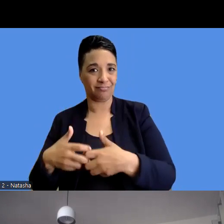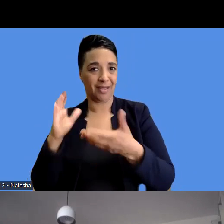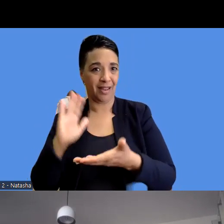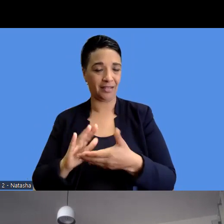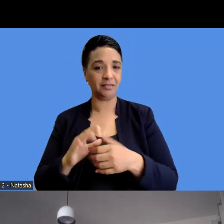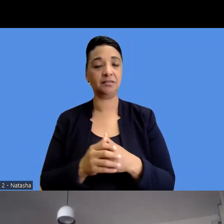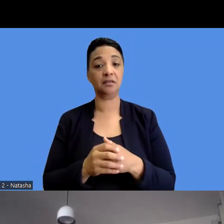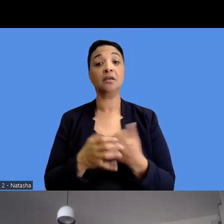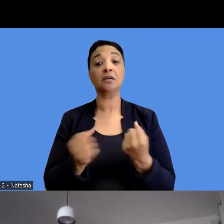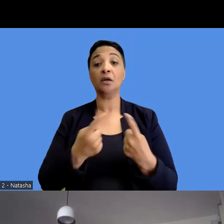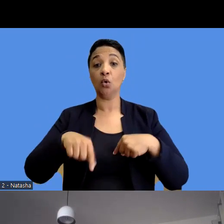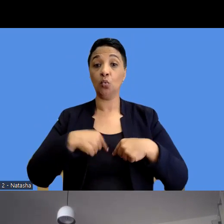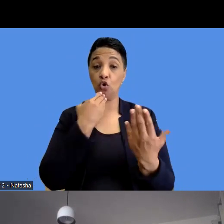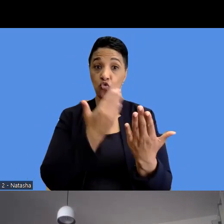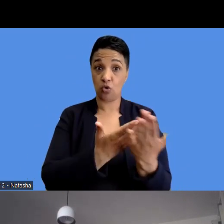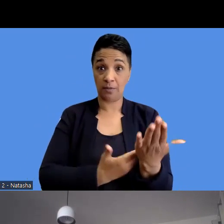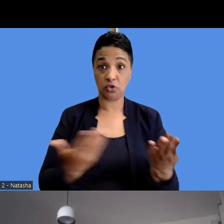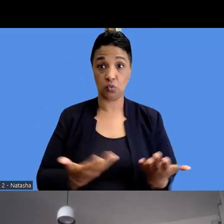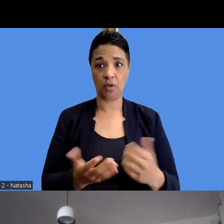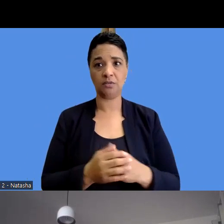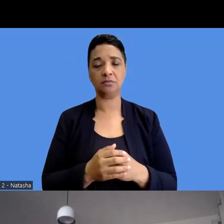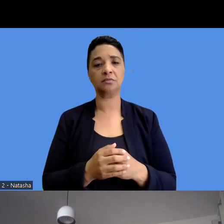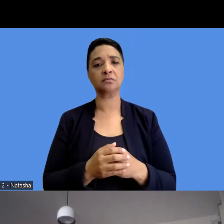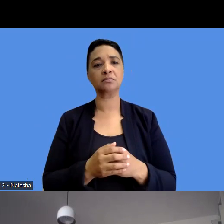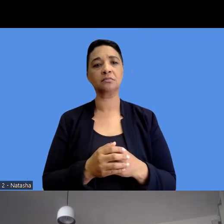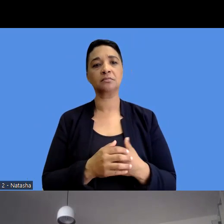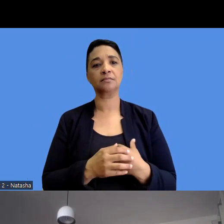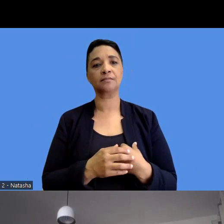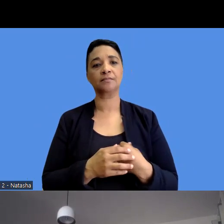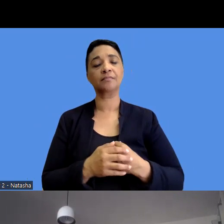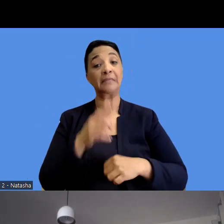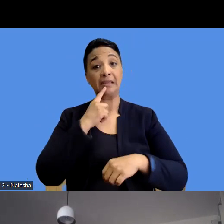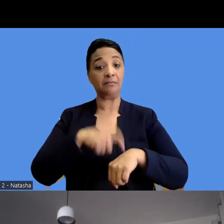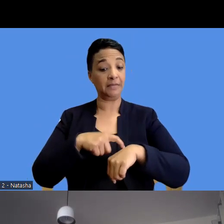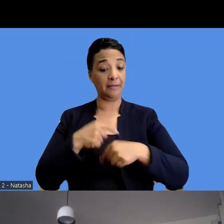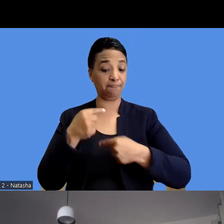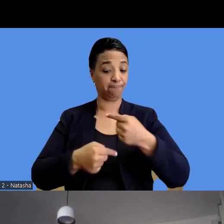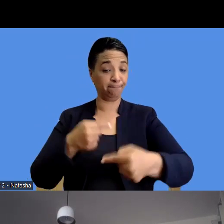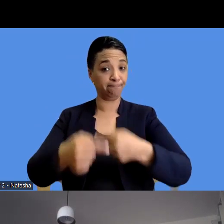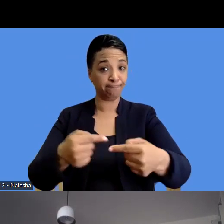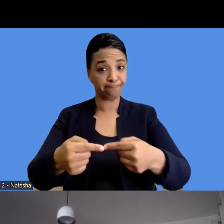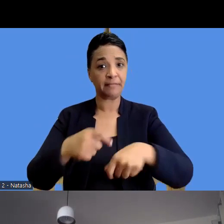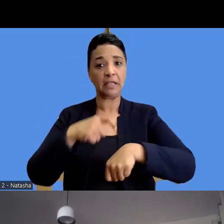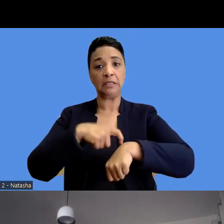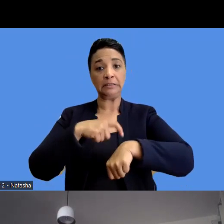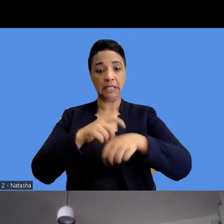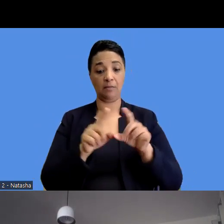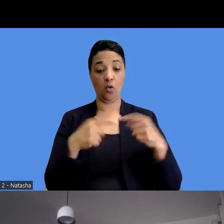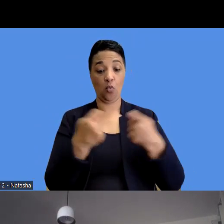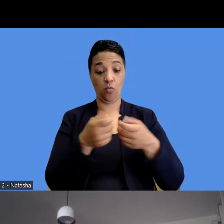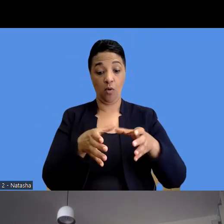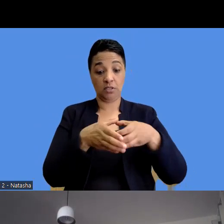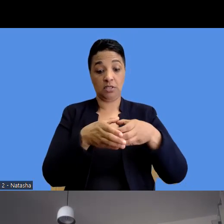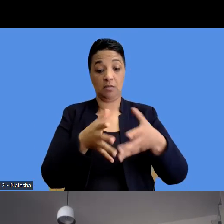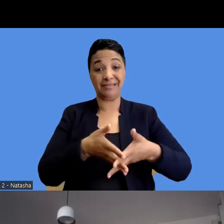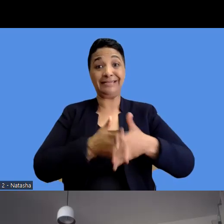our side are really to have time-bound, they don't need to be there forever, task forces or working groups to set the